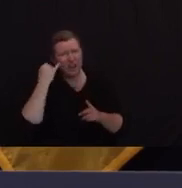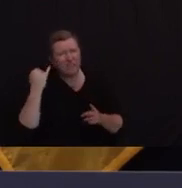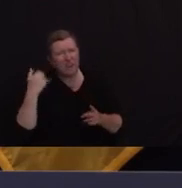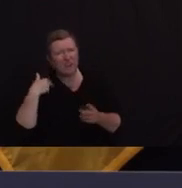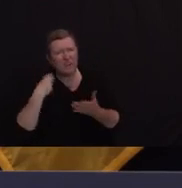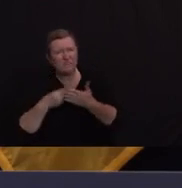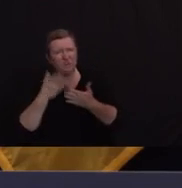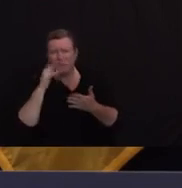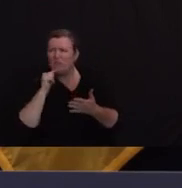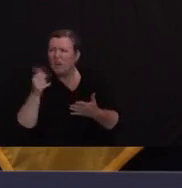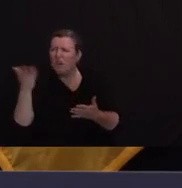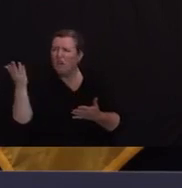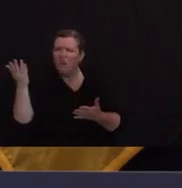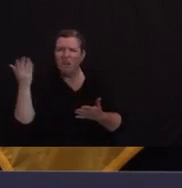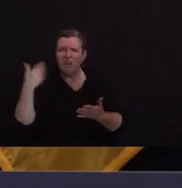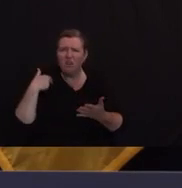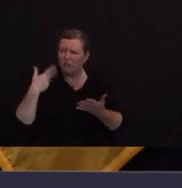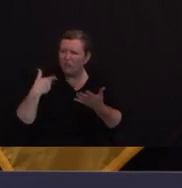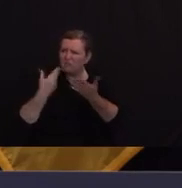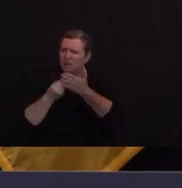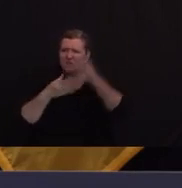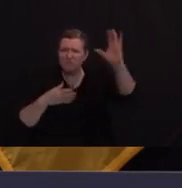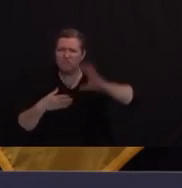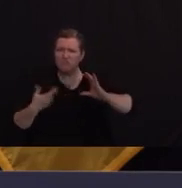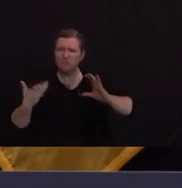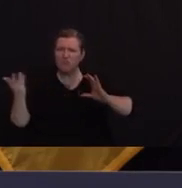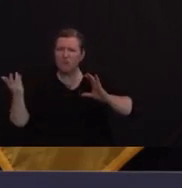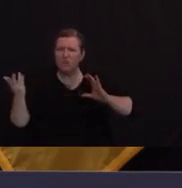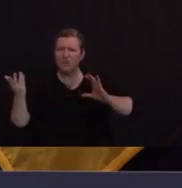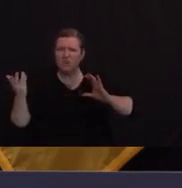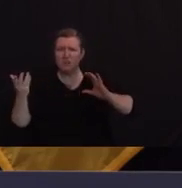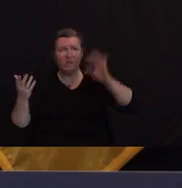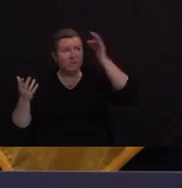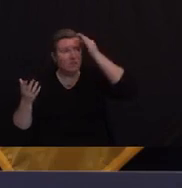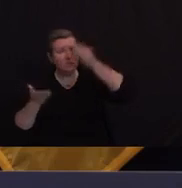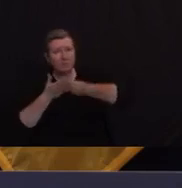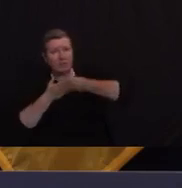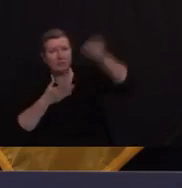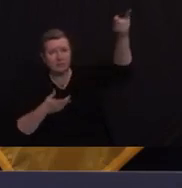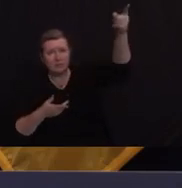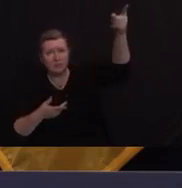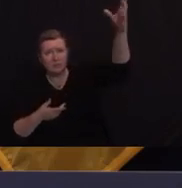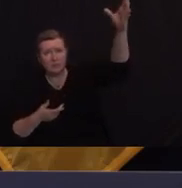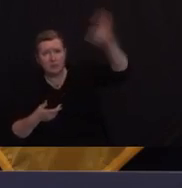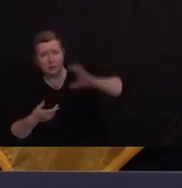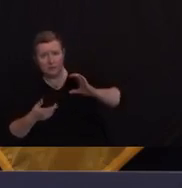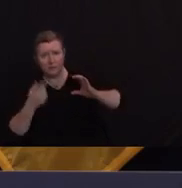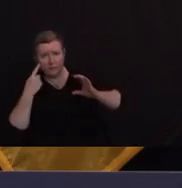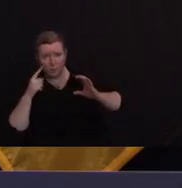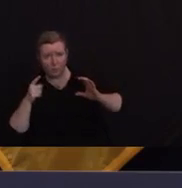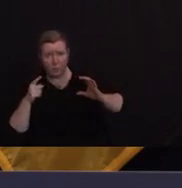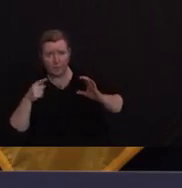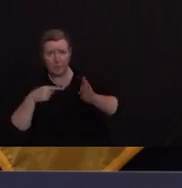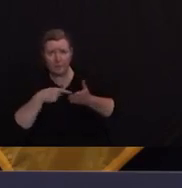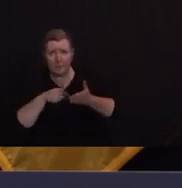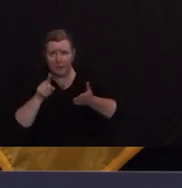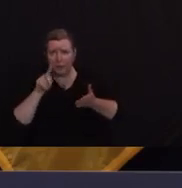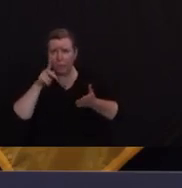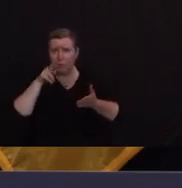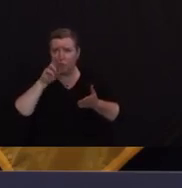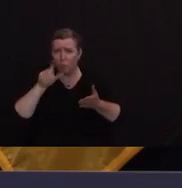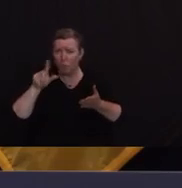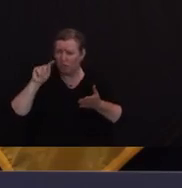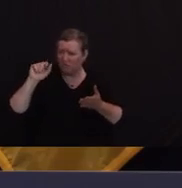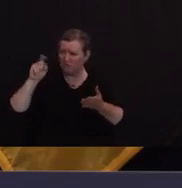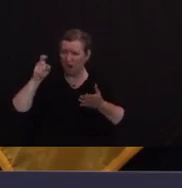use stimulus money to defer the payroll tax increase that's going to hit New Jersey businesses starting this fall? Right. And